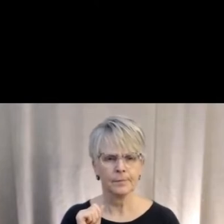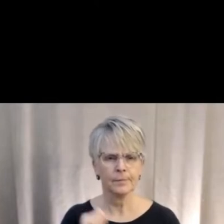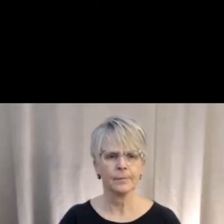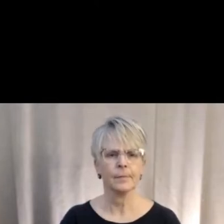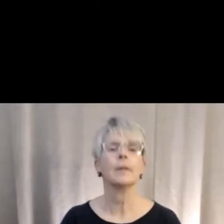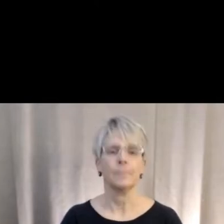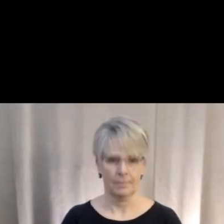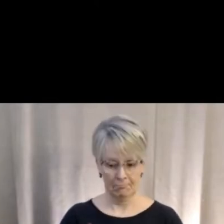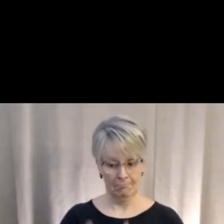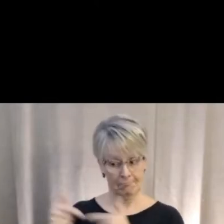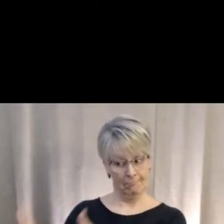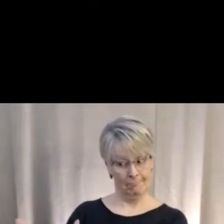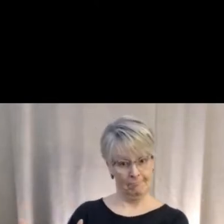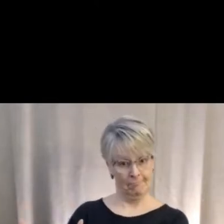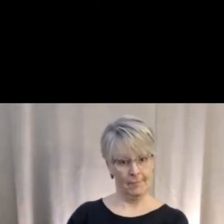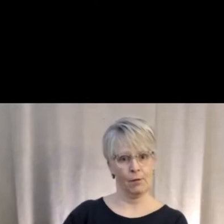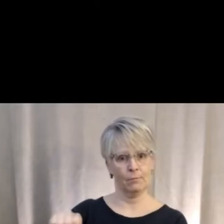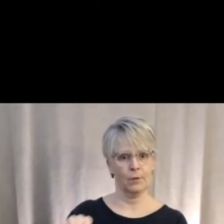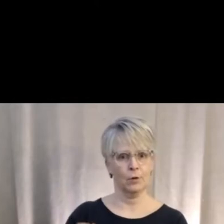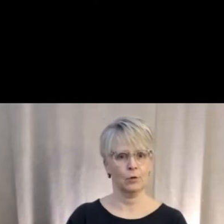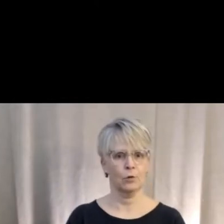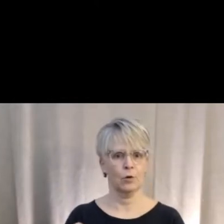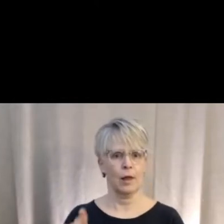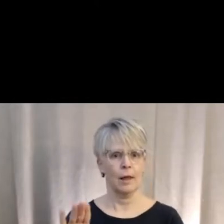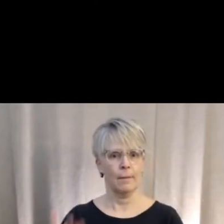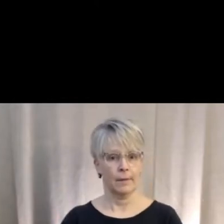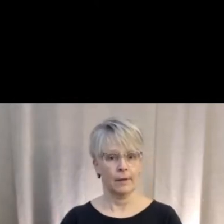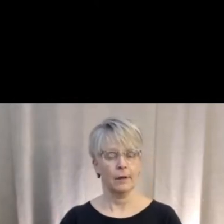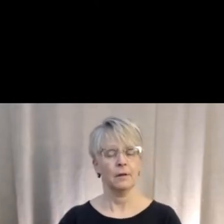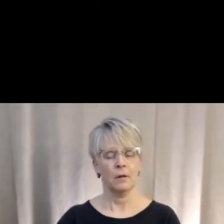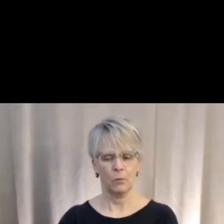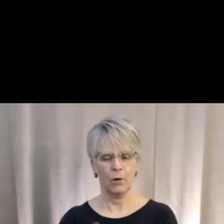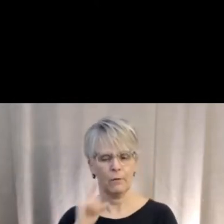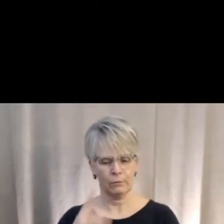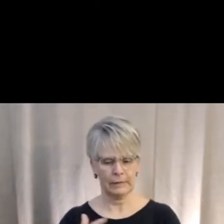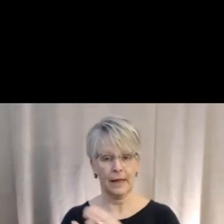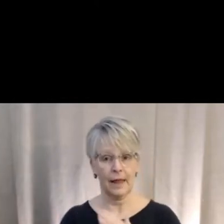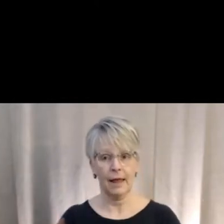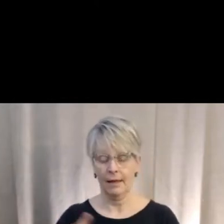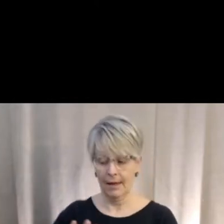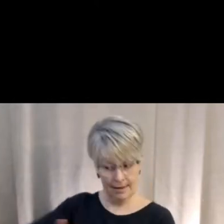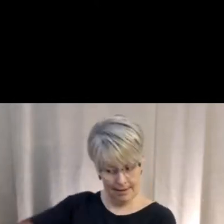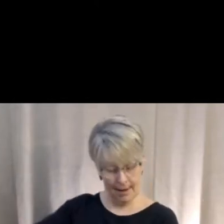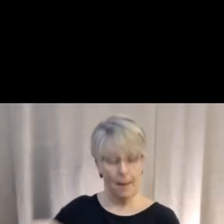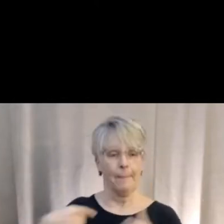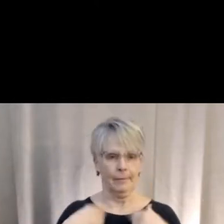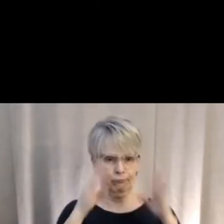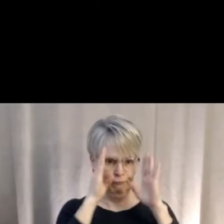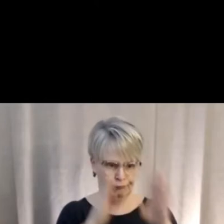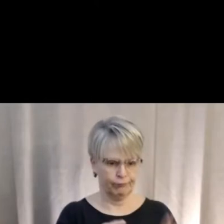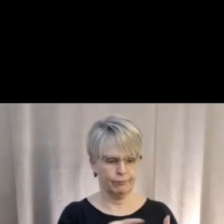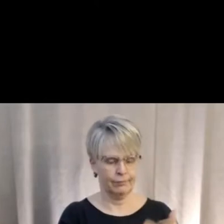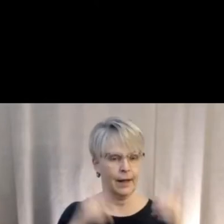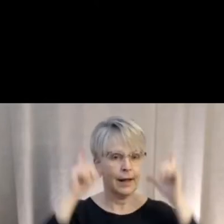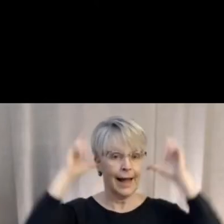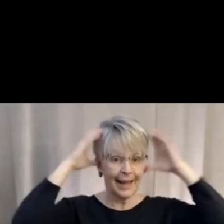There we go, Shelby. You are now the host. So Shelby will be working on our tech side so I can focus on dropping my